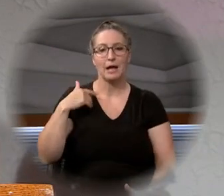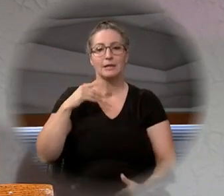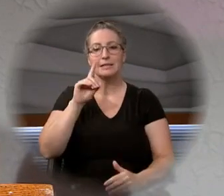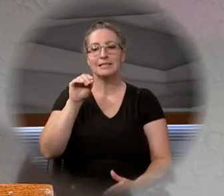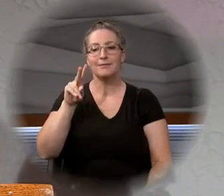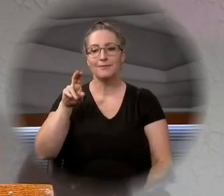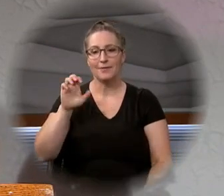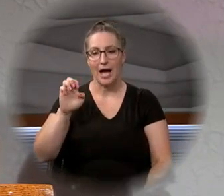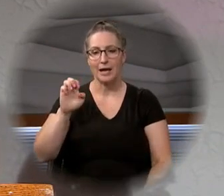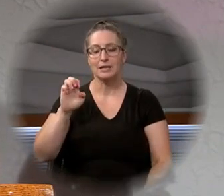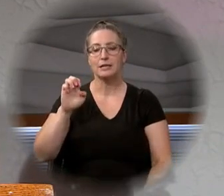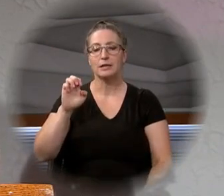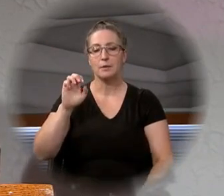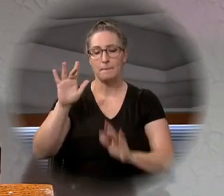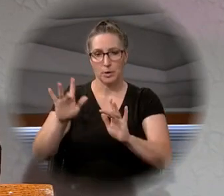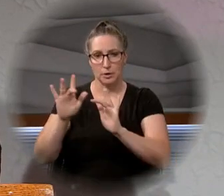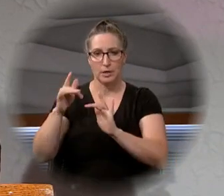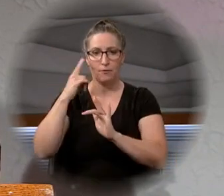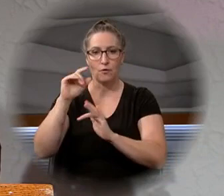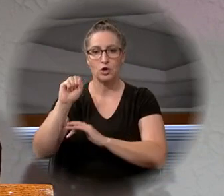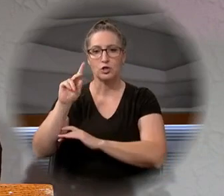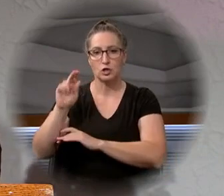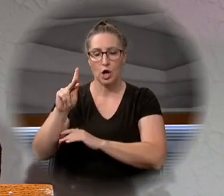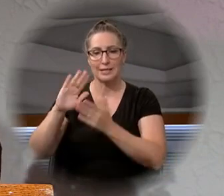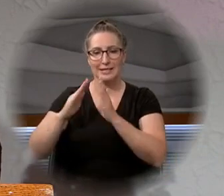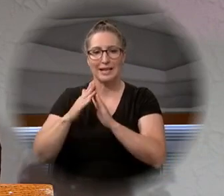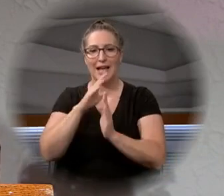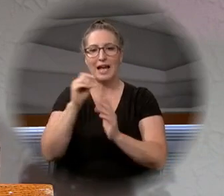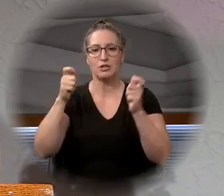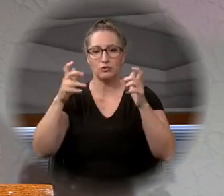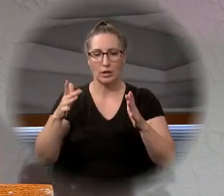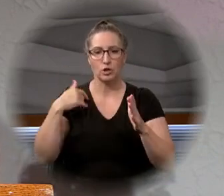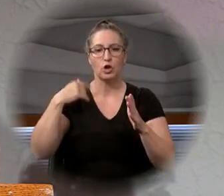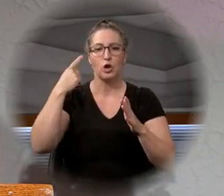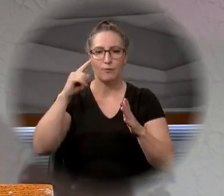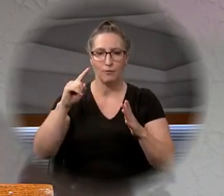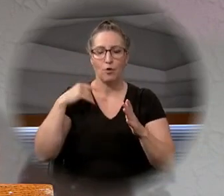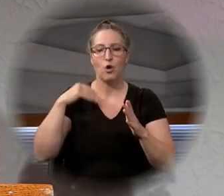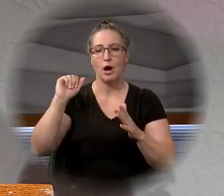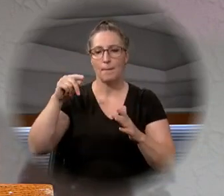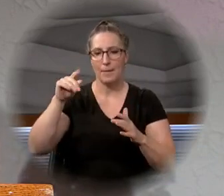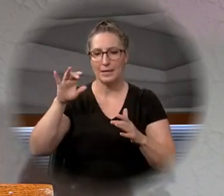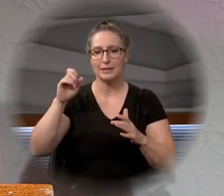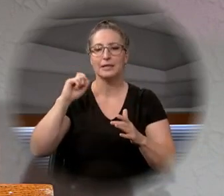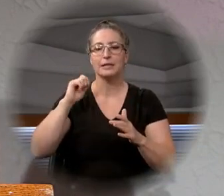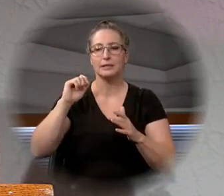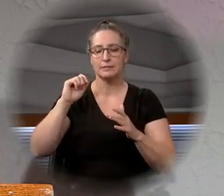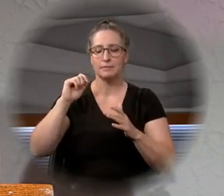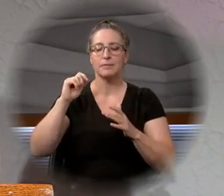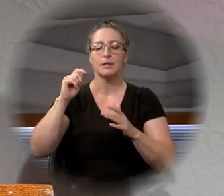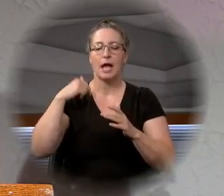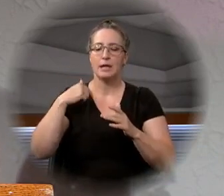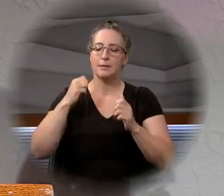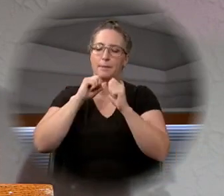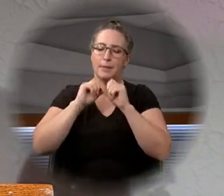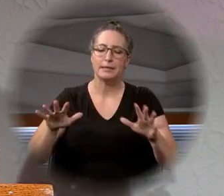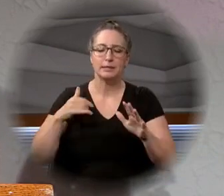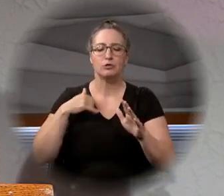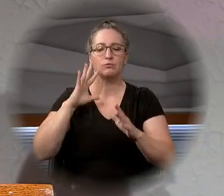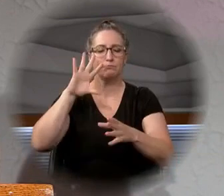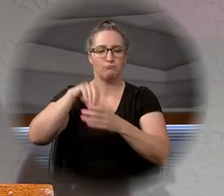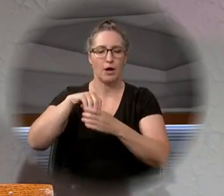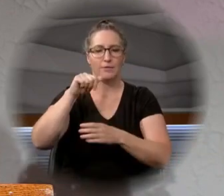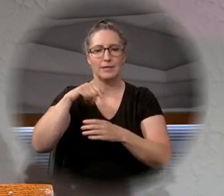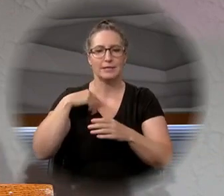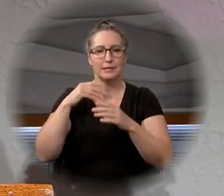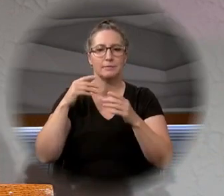Sauk City, and the director of the Apostolate for Persons with Disabilities of the Diocese of Madison. It was a blessing to share in this television